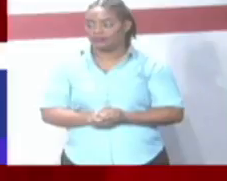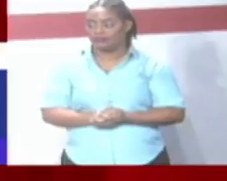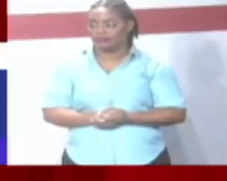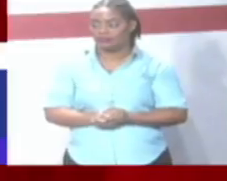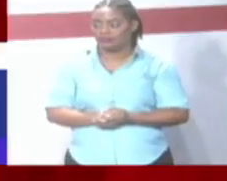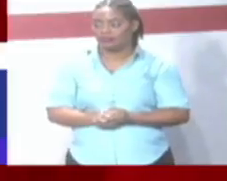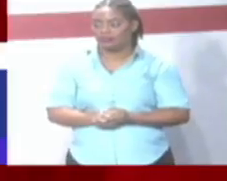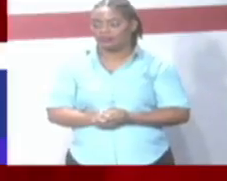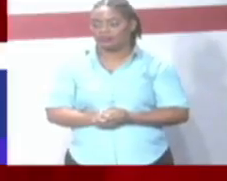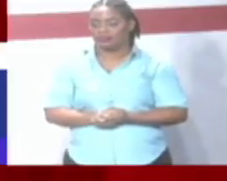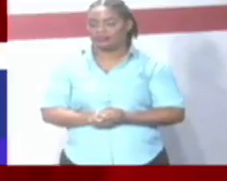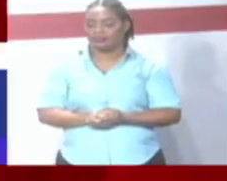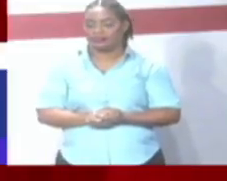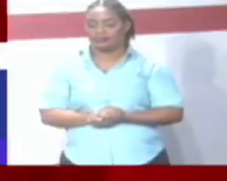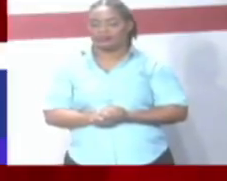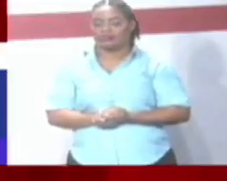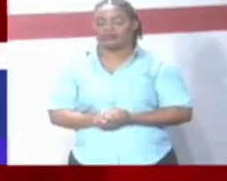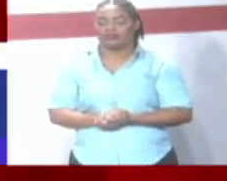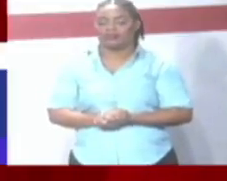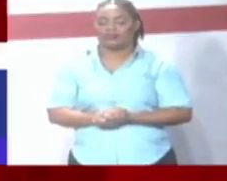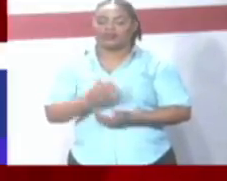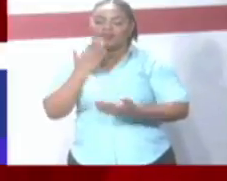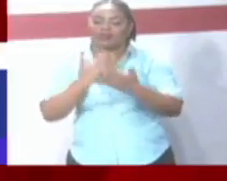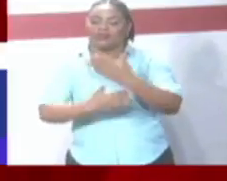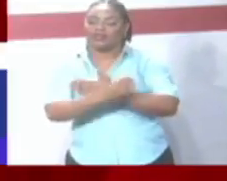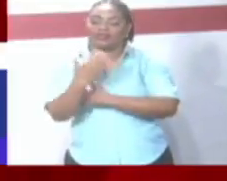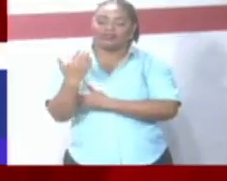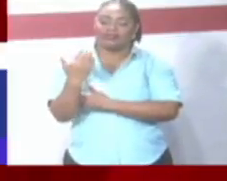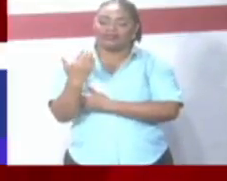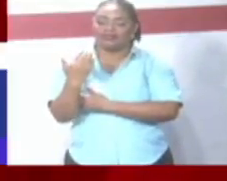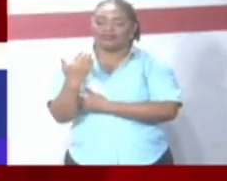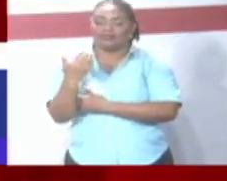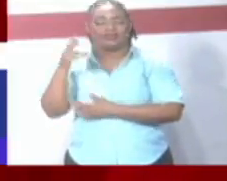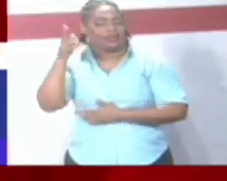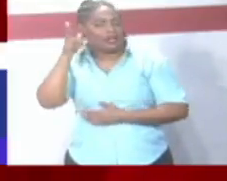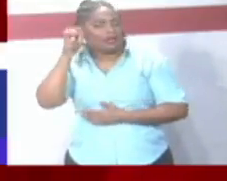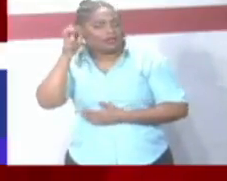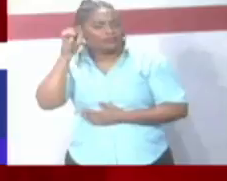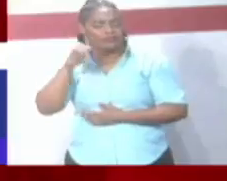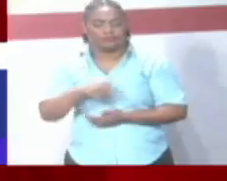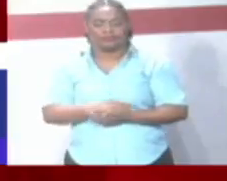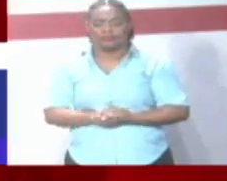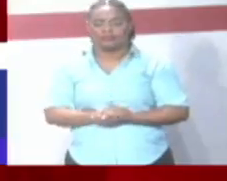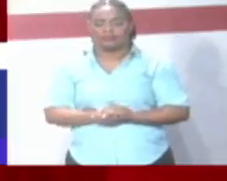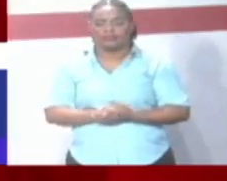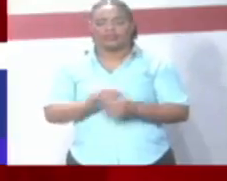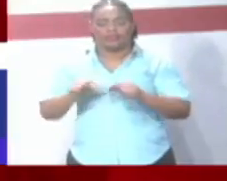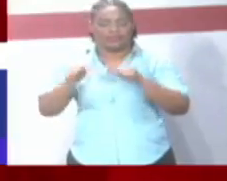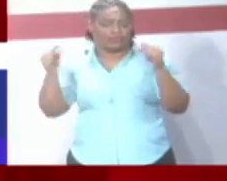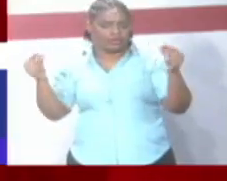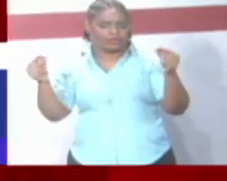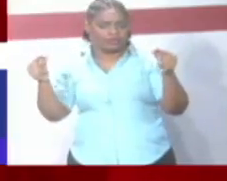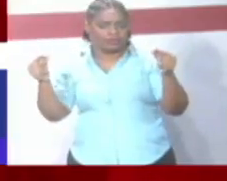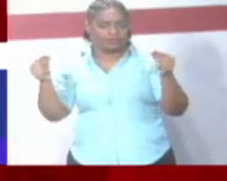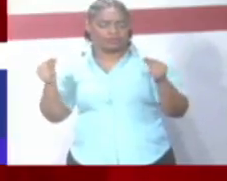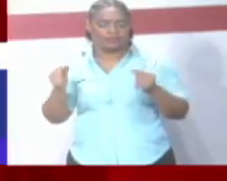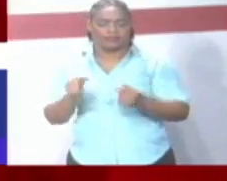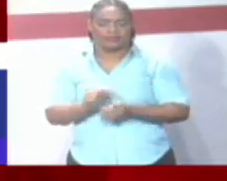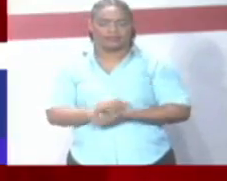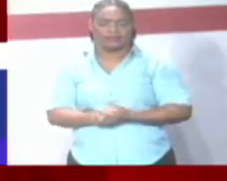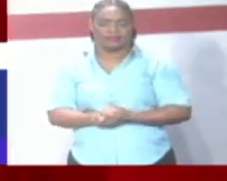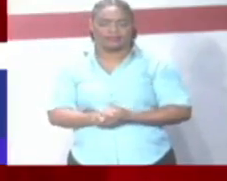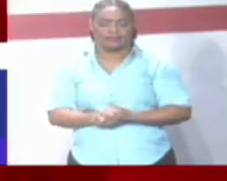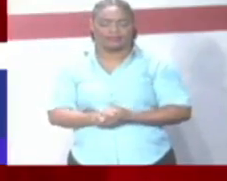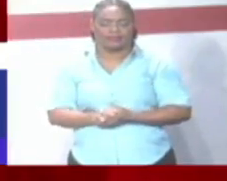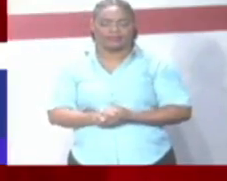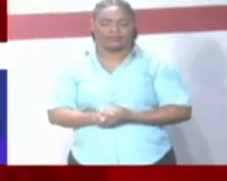Hi, okay. Sorry, Sandy Gray from, you hearing me? Yes, Sandy I Gray am. from Guardian Media. Well, CNC3. I really just wanted to get clarity